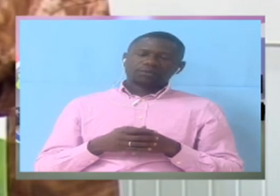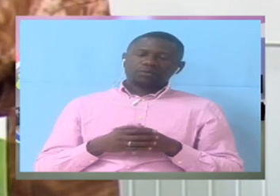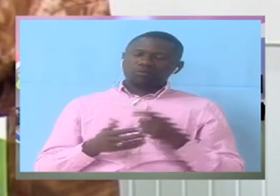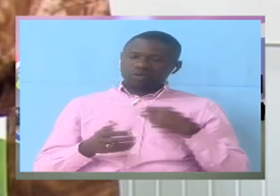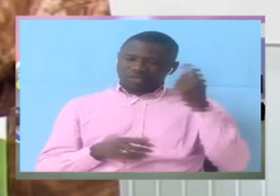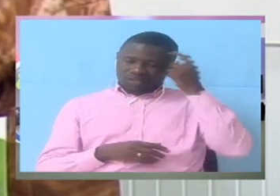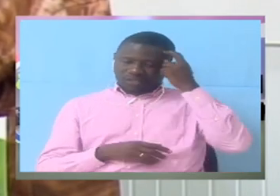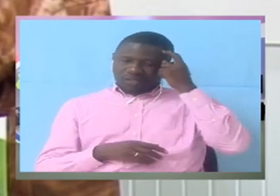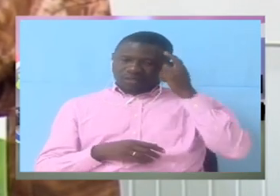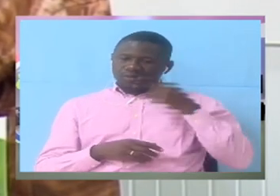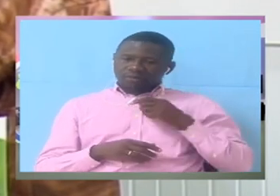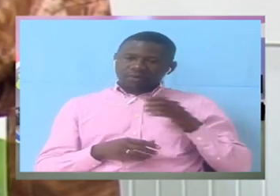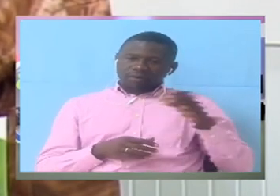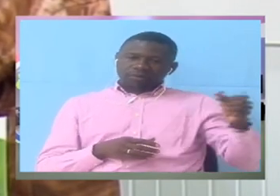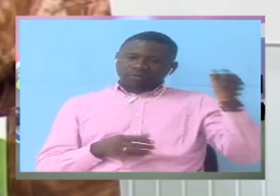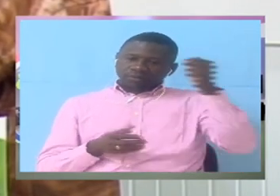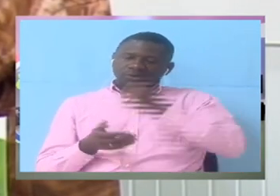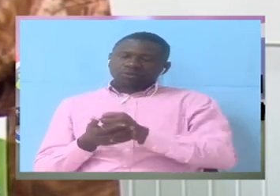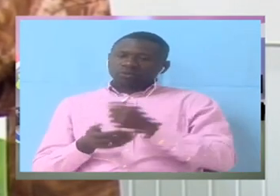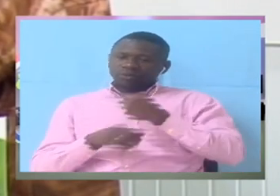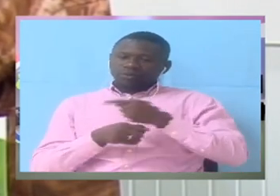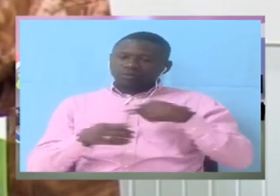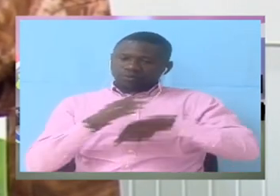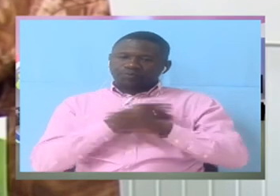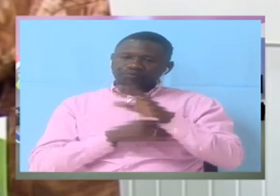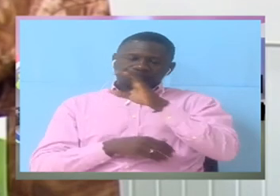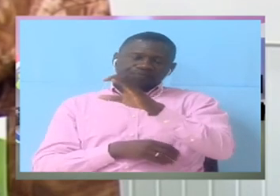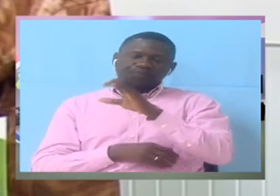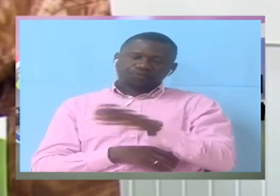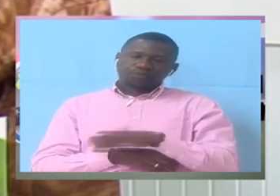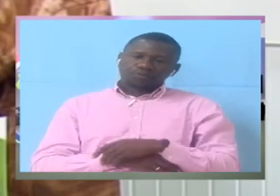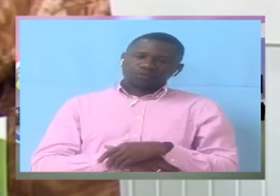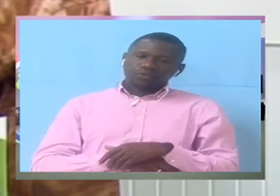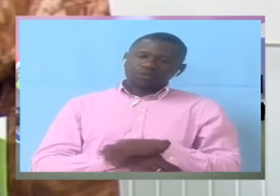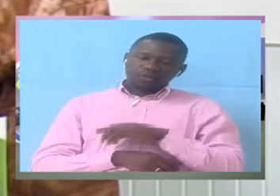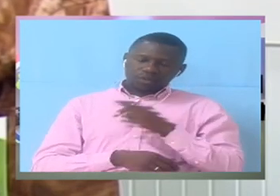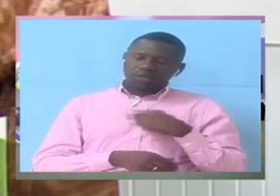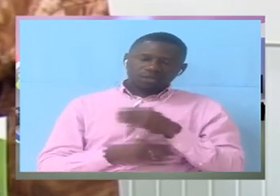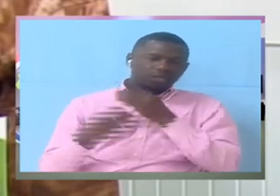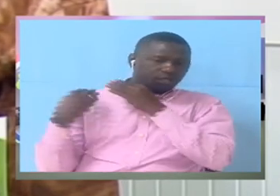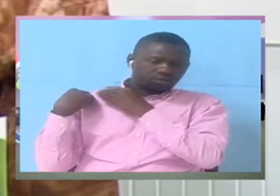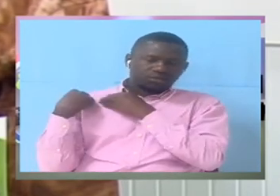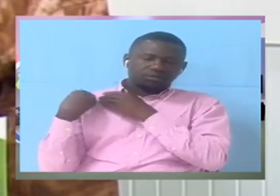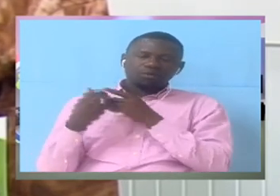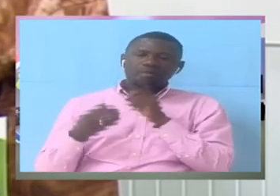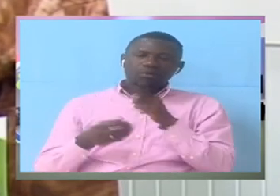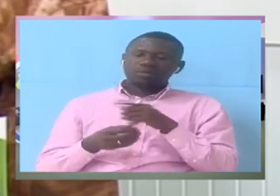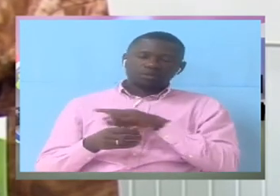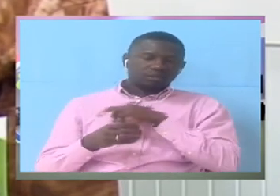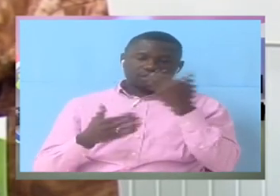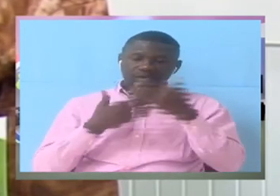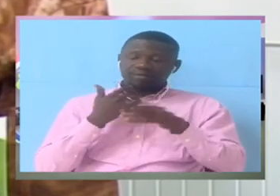Well, what I thought for bringing those people into the country, I don't know, I have